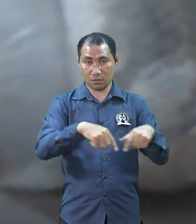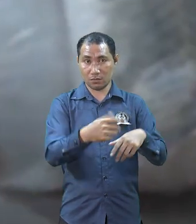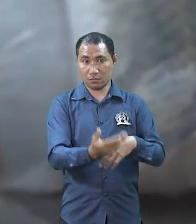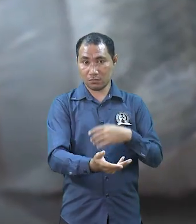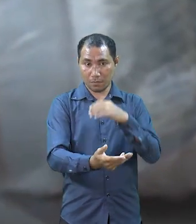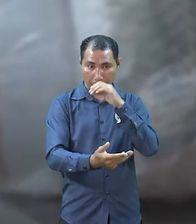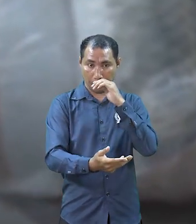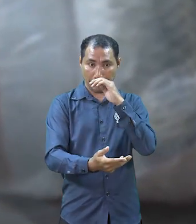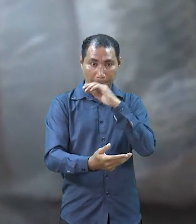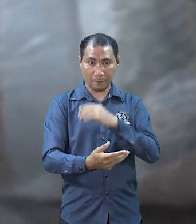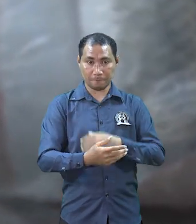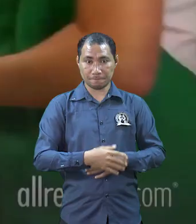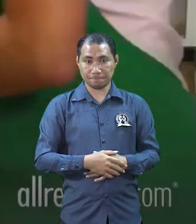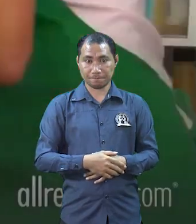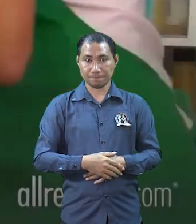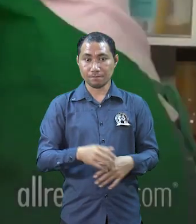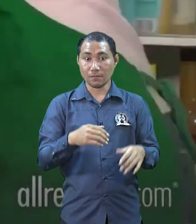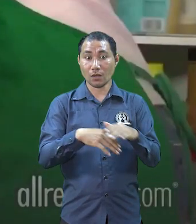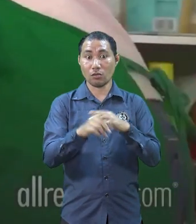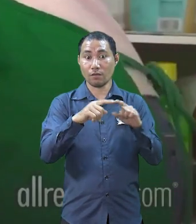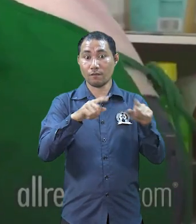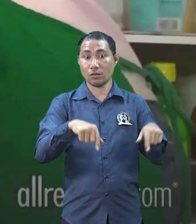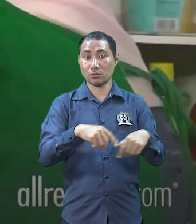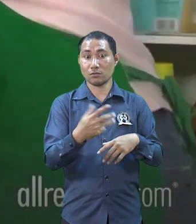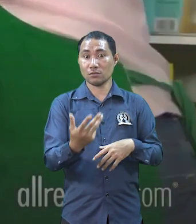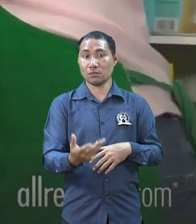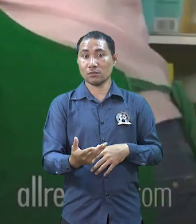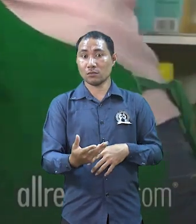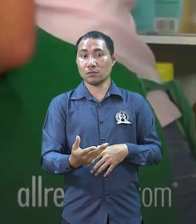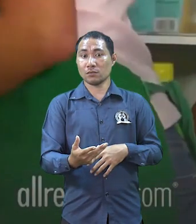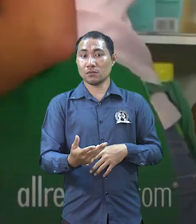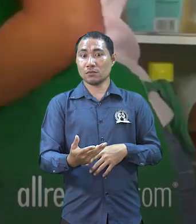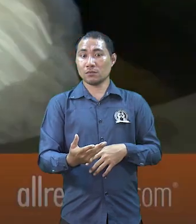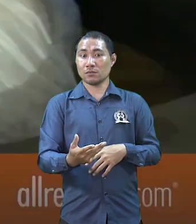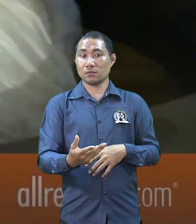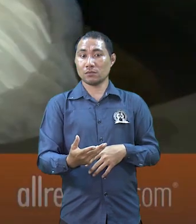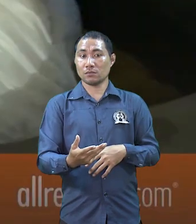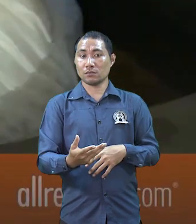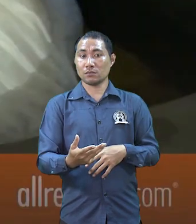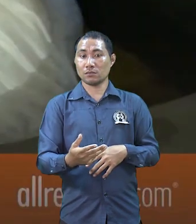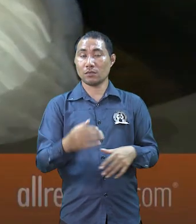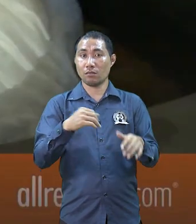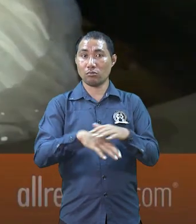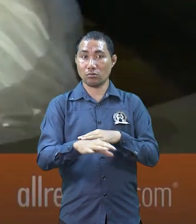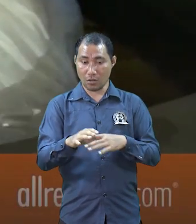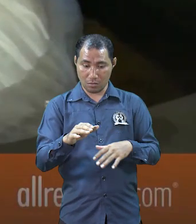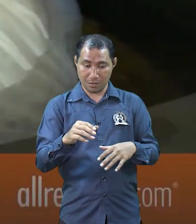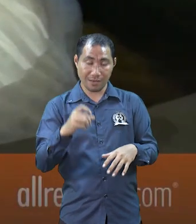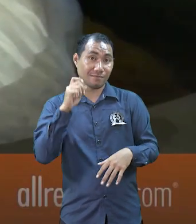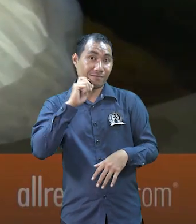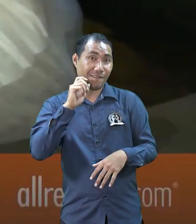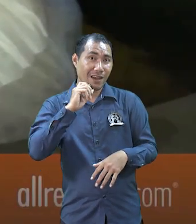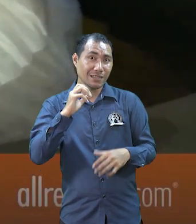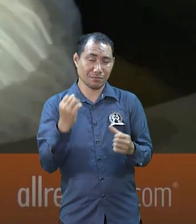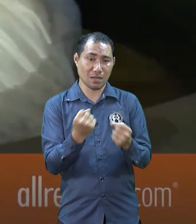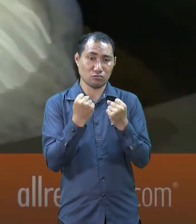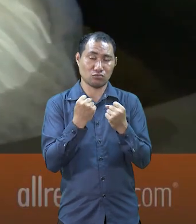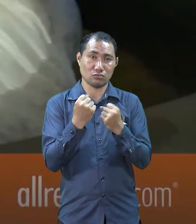Thaw food in the fridge or slow thawing, under cold water or medium